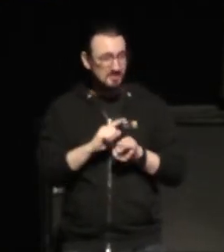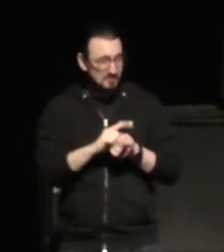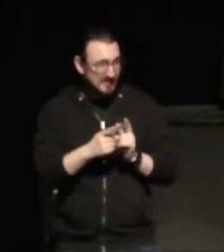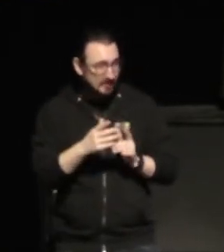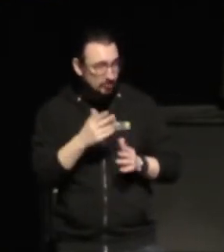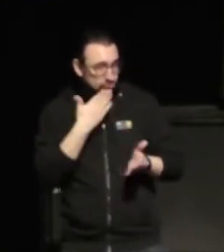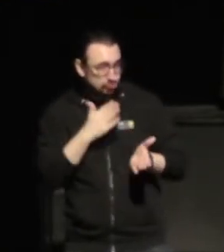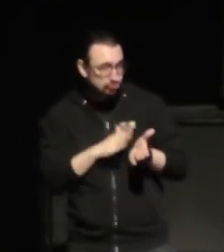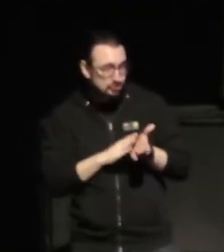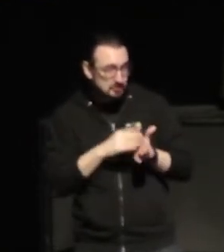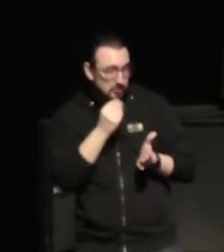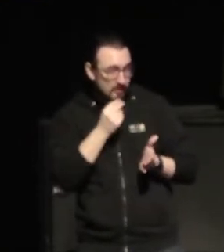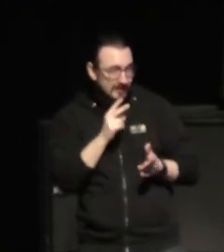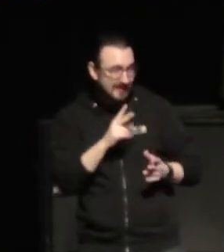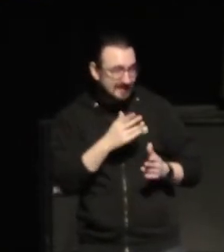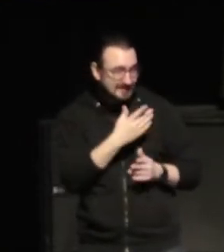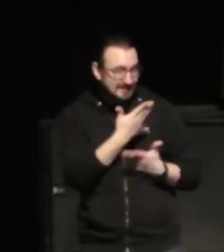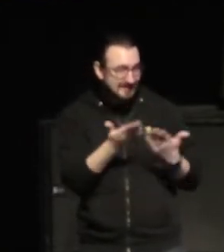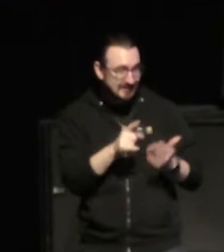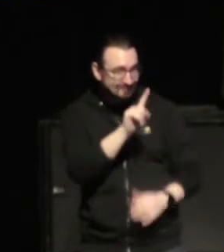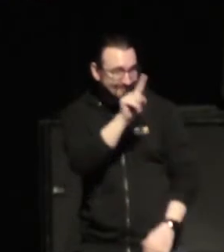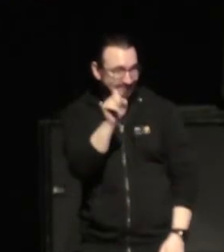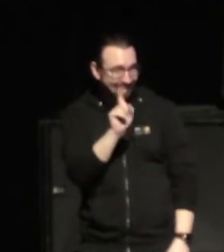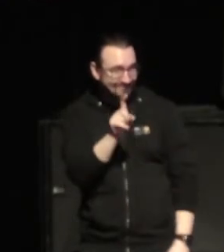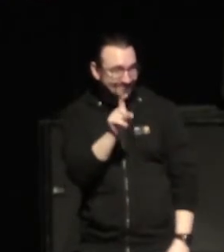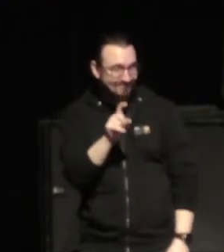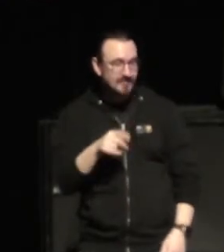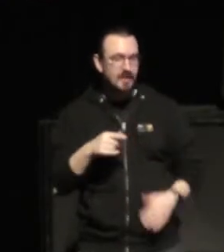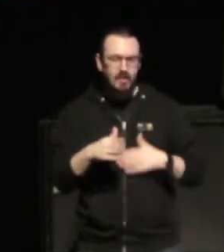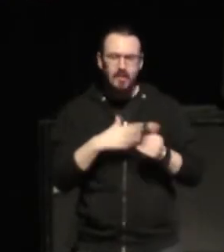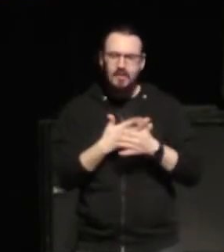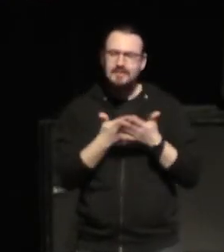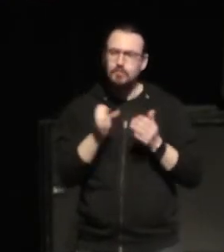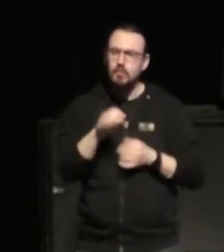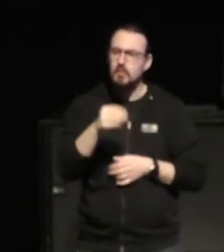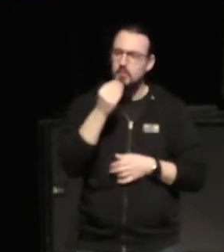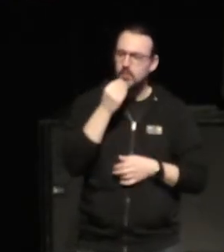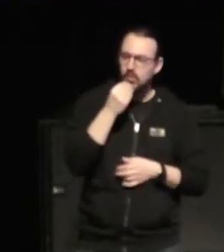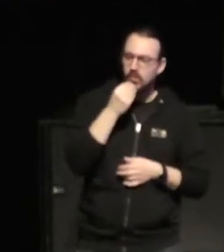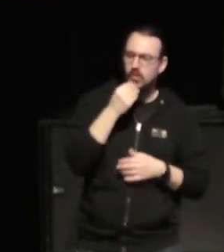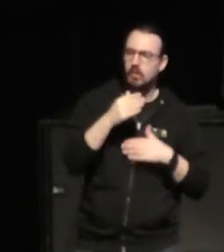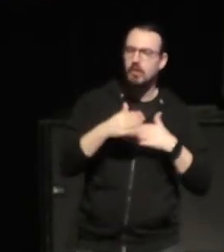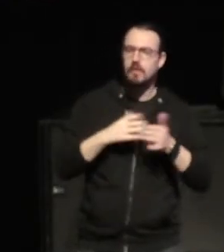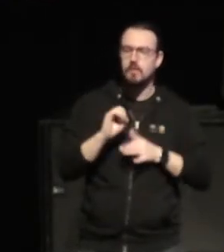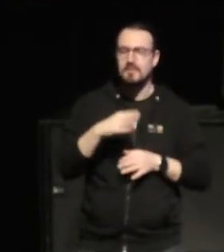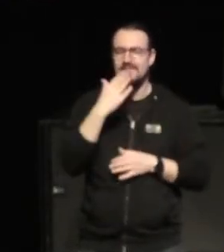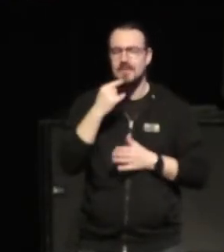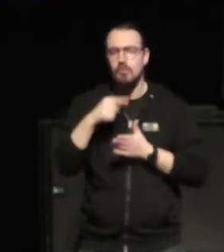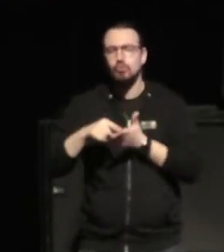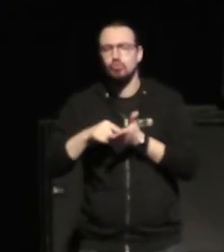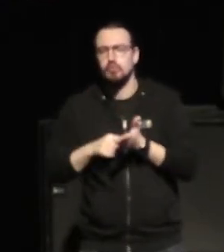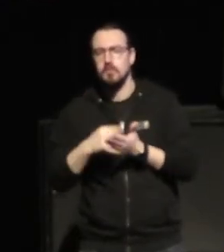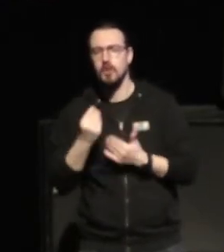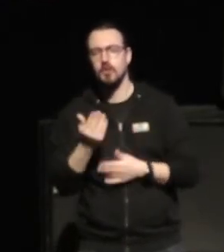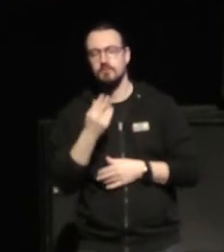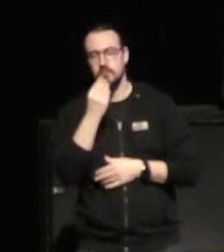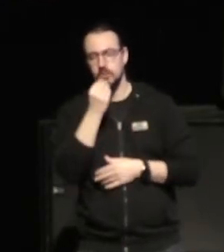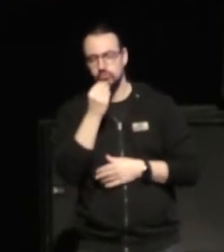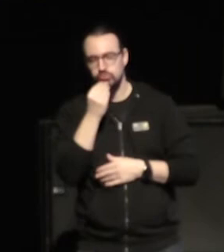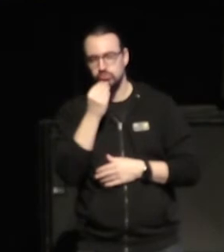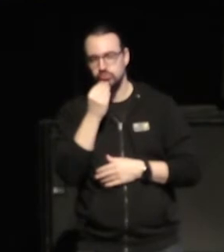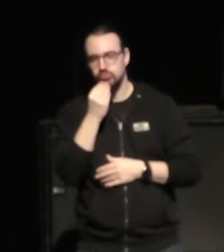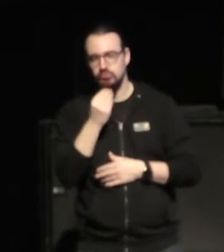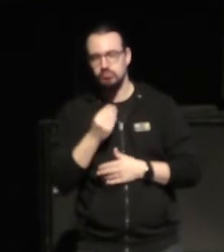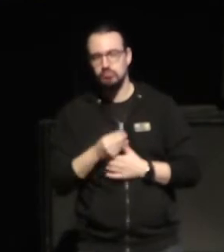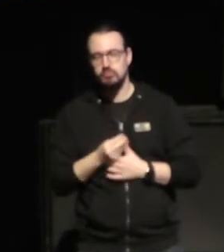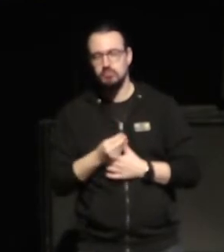healthy food? That's the question. It's not about the food, it's what type of food.